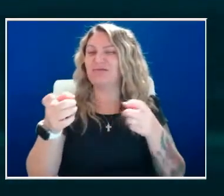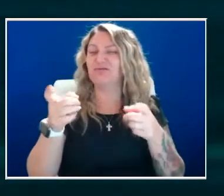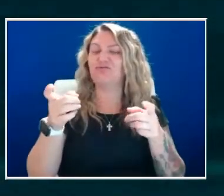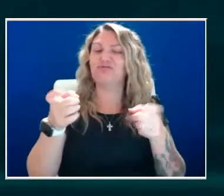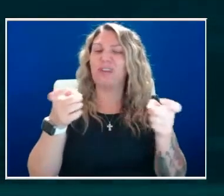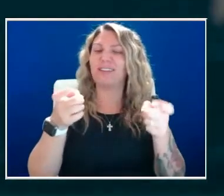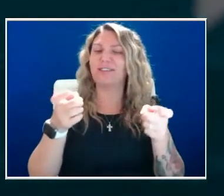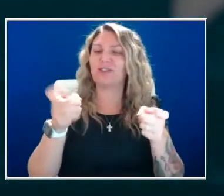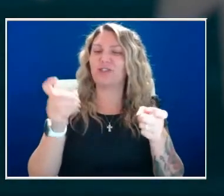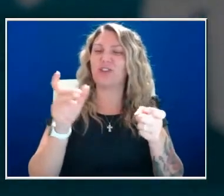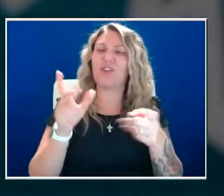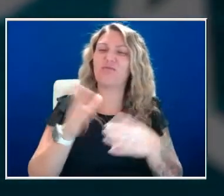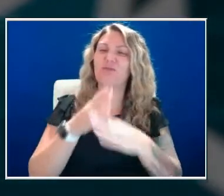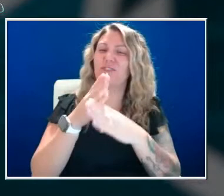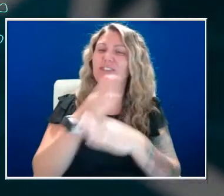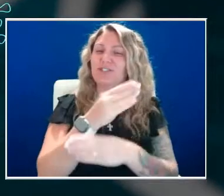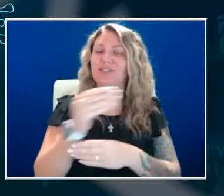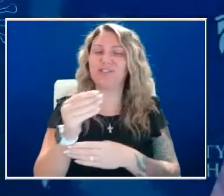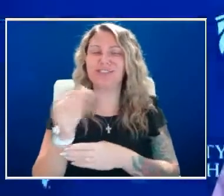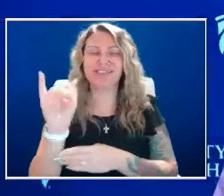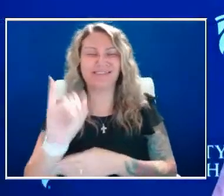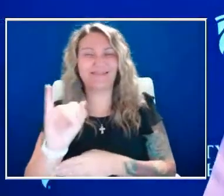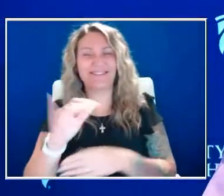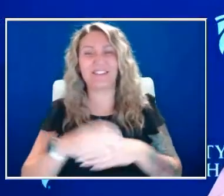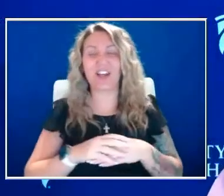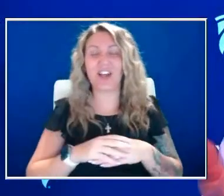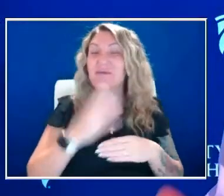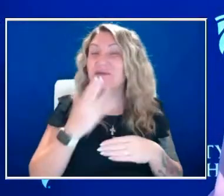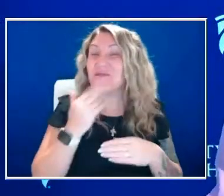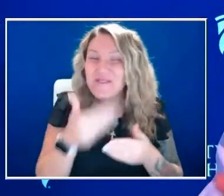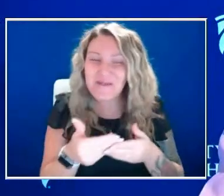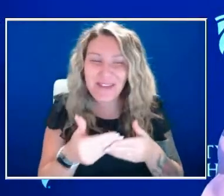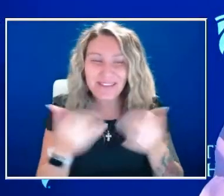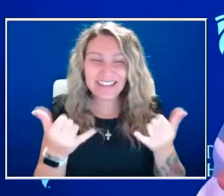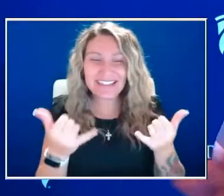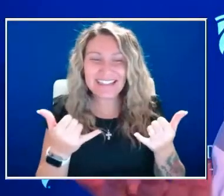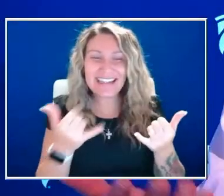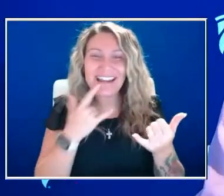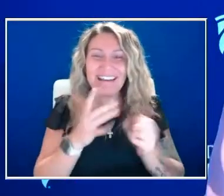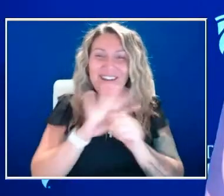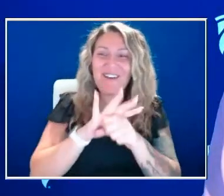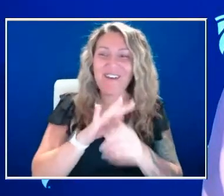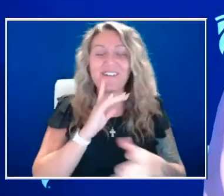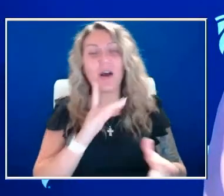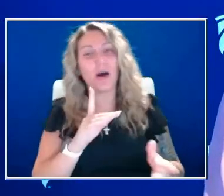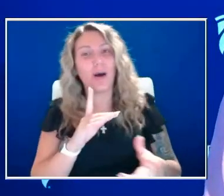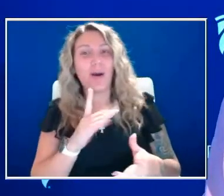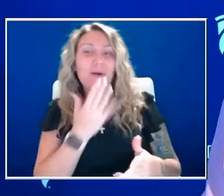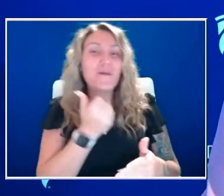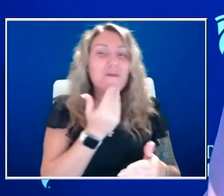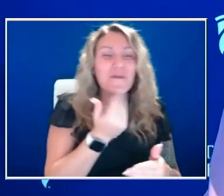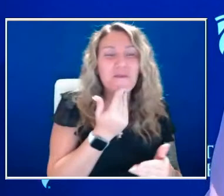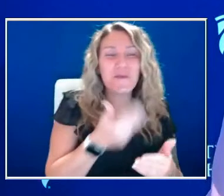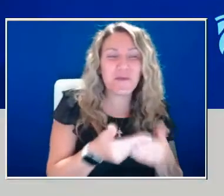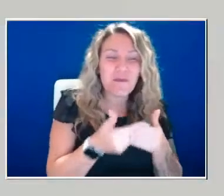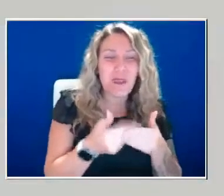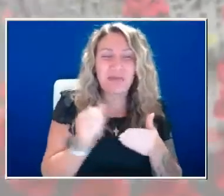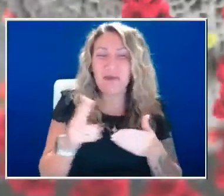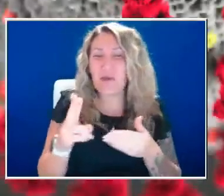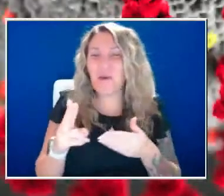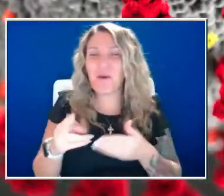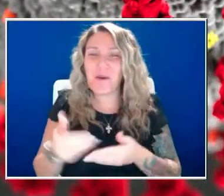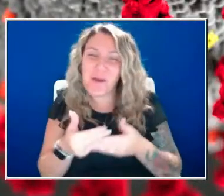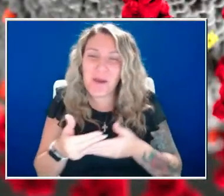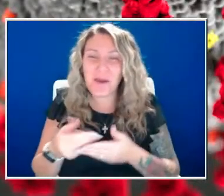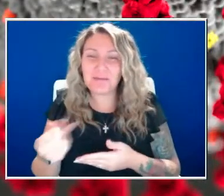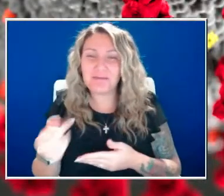a moment. Dr. Hawkinson, we got cute baby on today. Yeah, I mean, that needs to be more, either a cute baby or cute puppies. Right, right. Yeah, so right now for